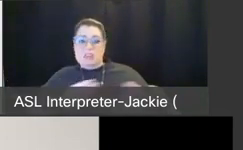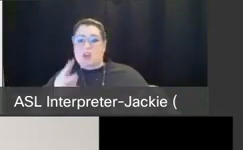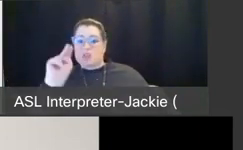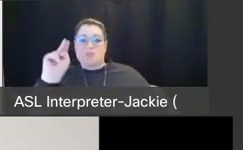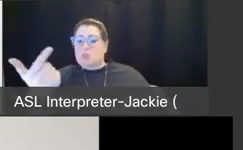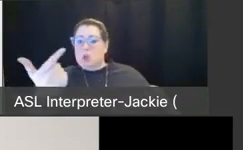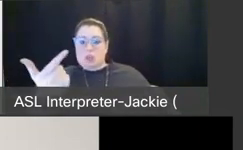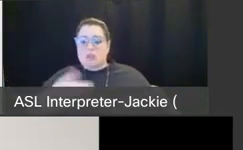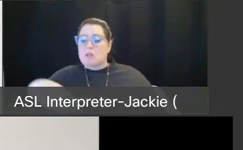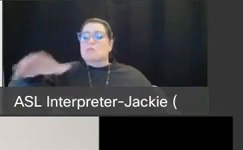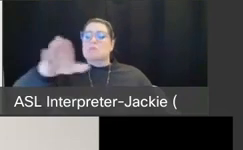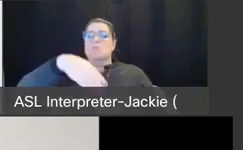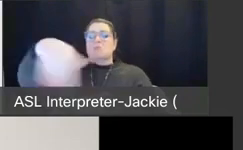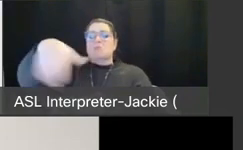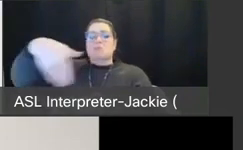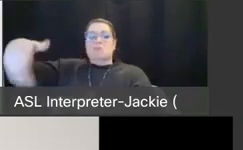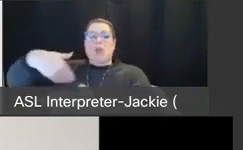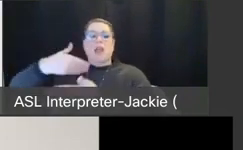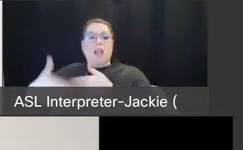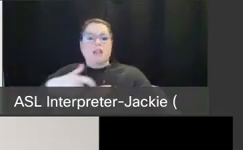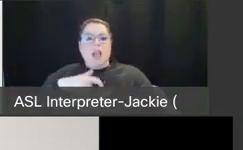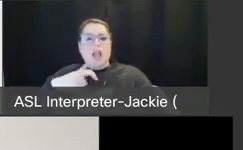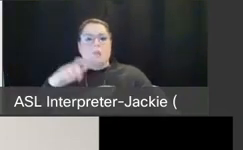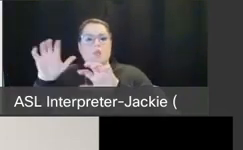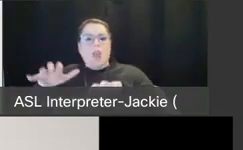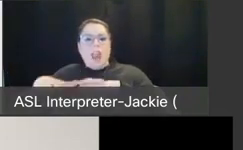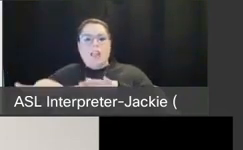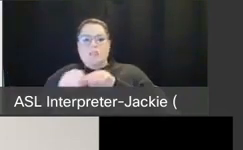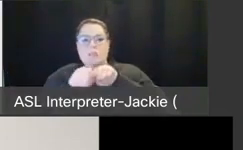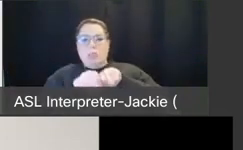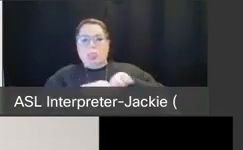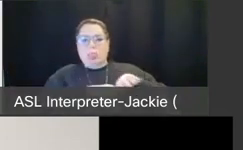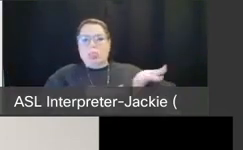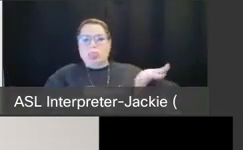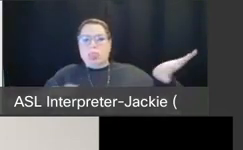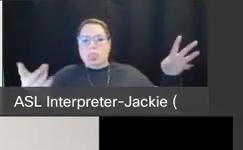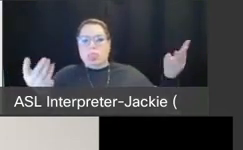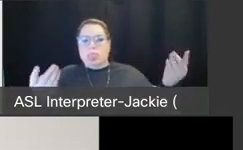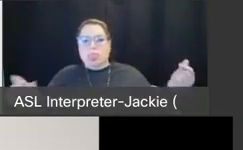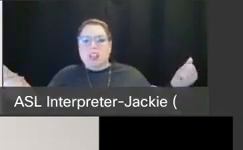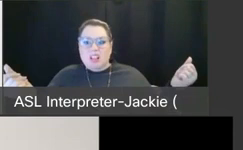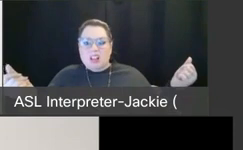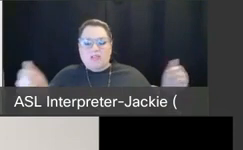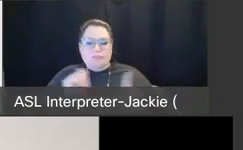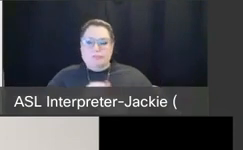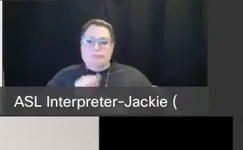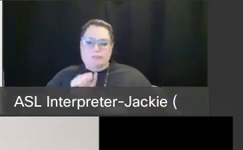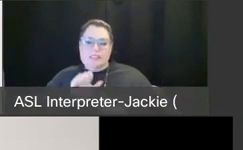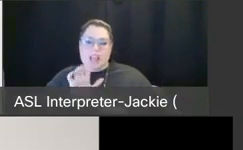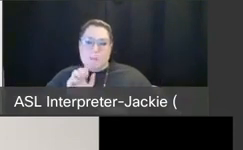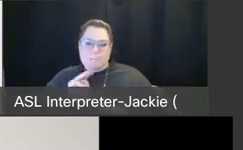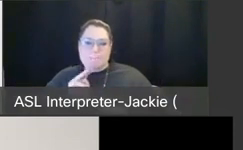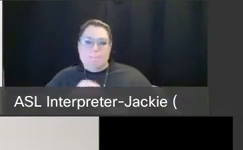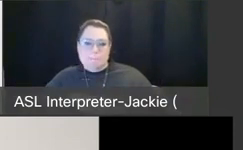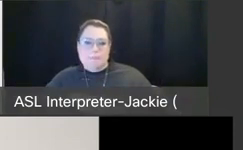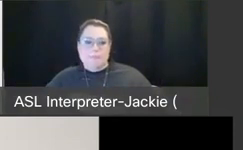The last one, I think I presaged a little bit. We call them woodchucks, and these are primarily